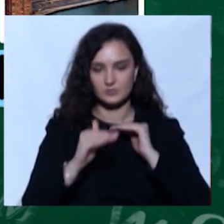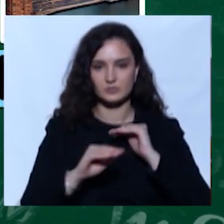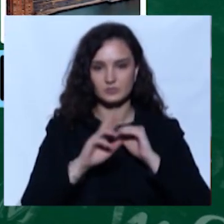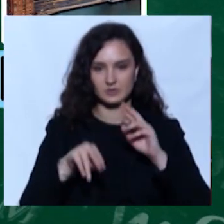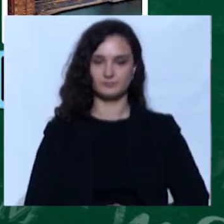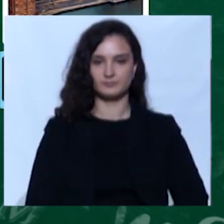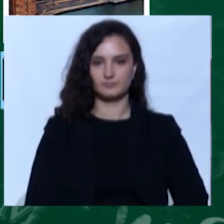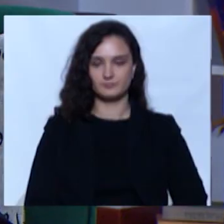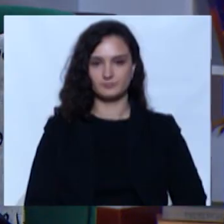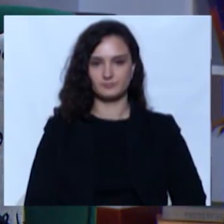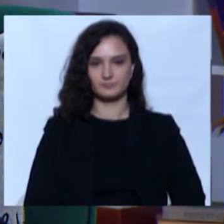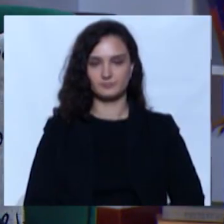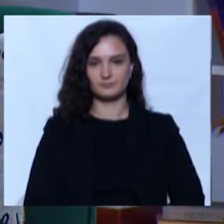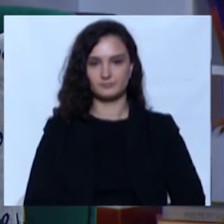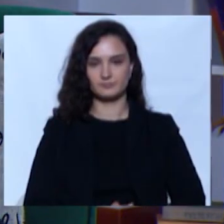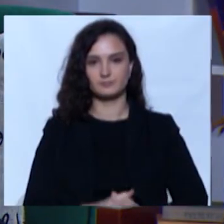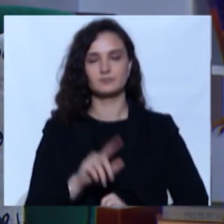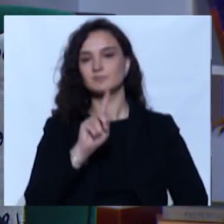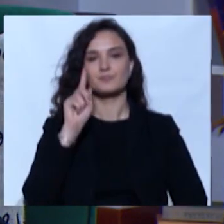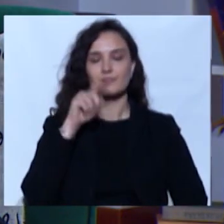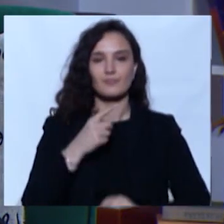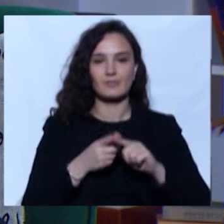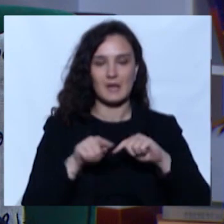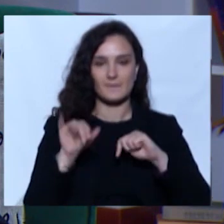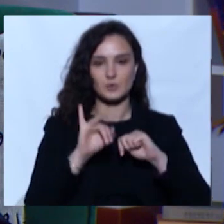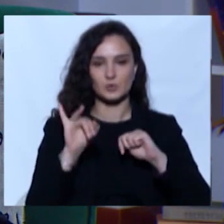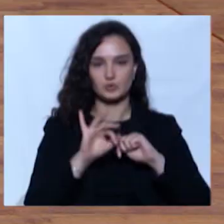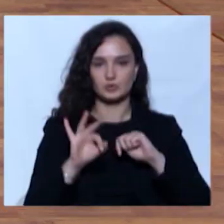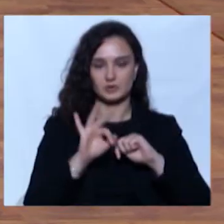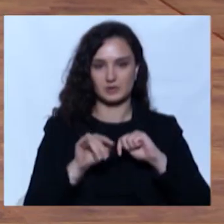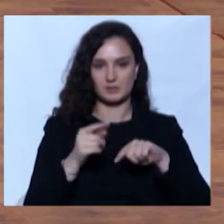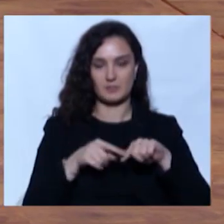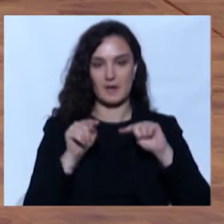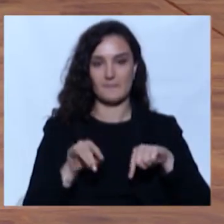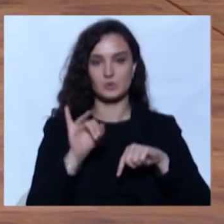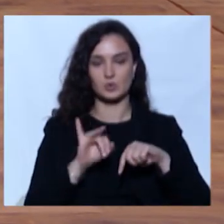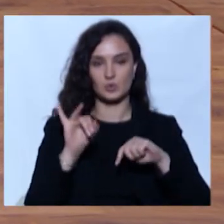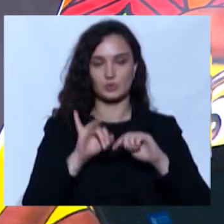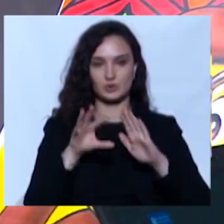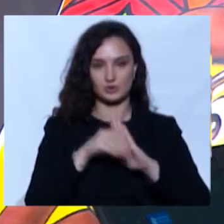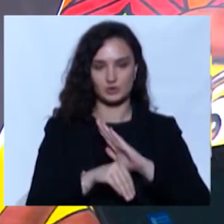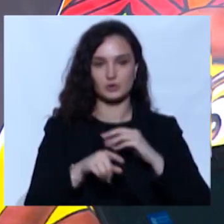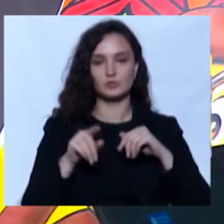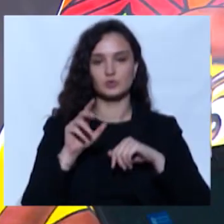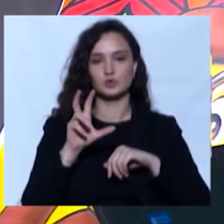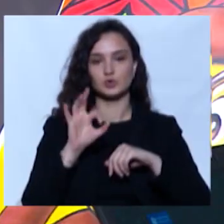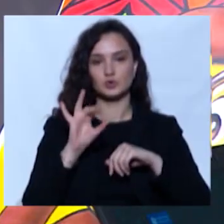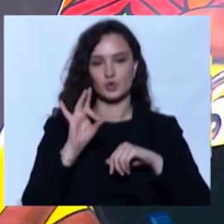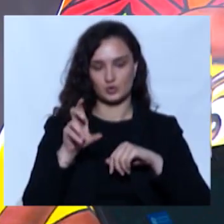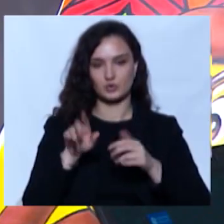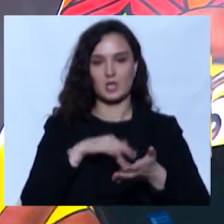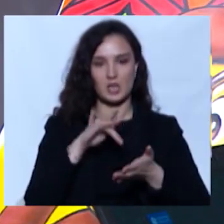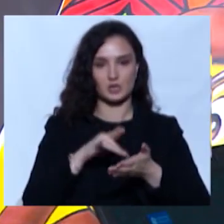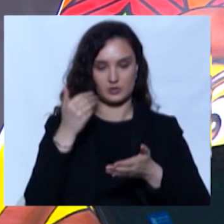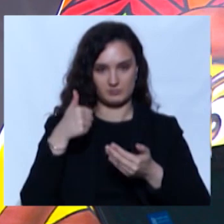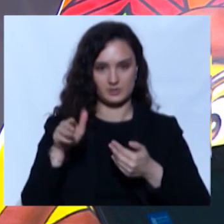building. What do you know about this story? In this story, George goes to the